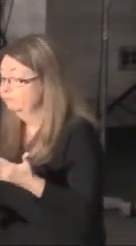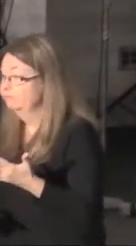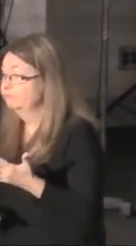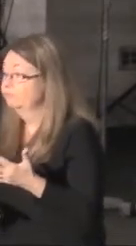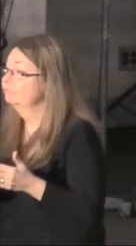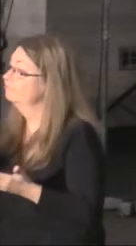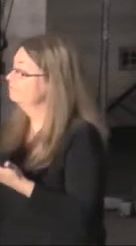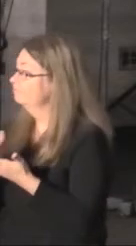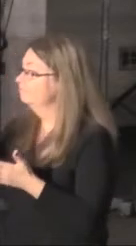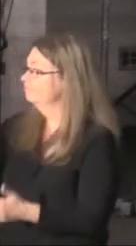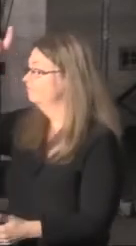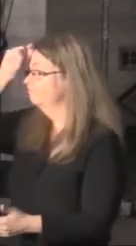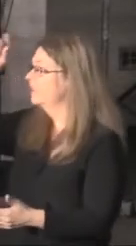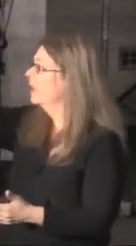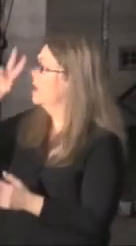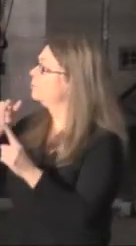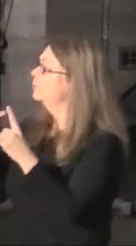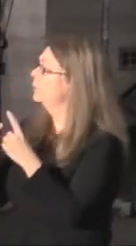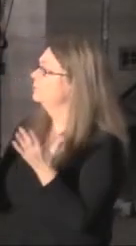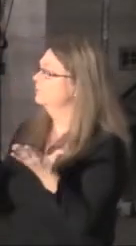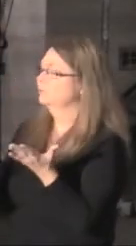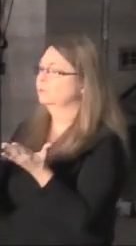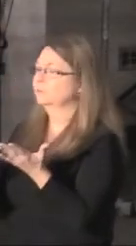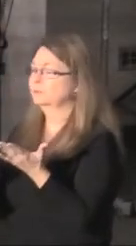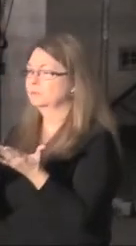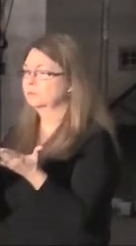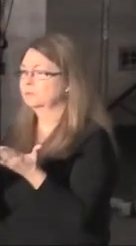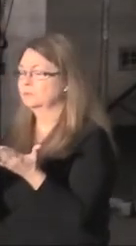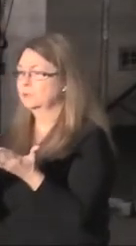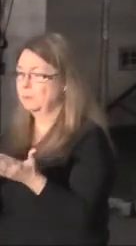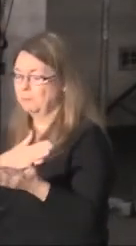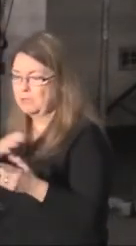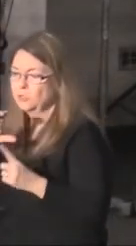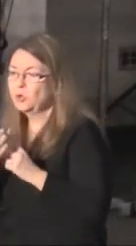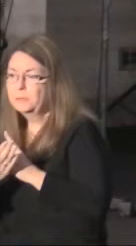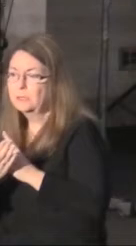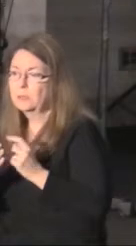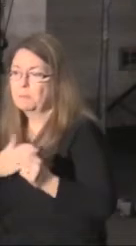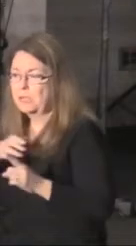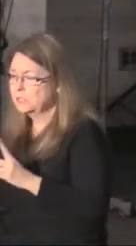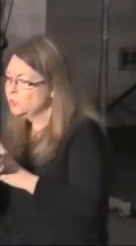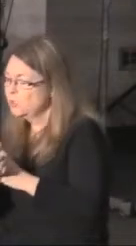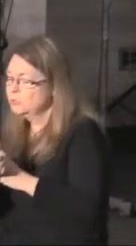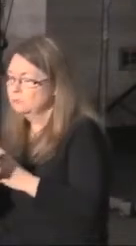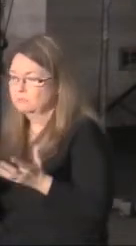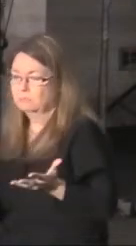this question: what is God's perspective? What is God's perspective on my circumstance and on my